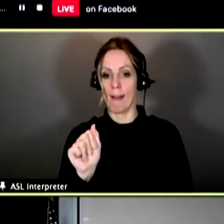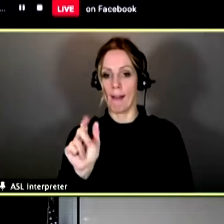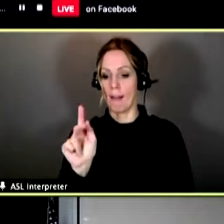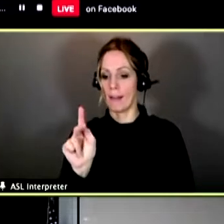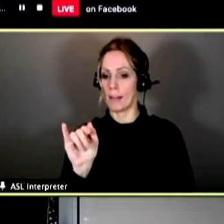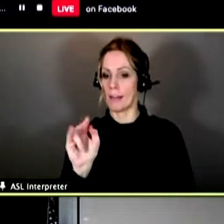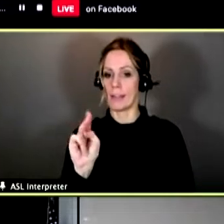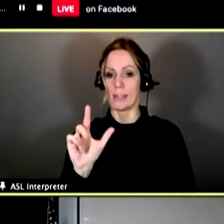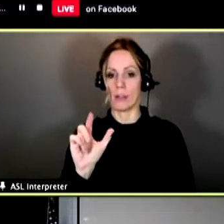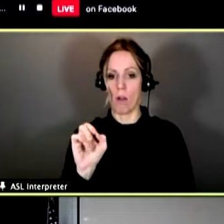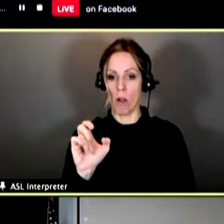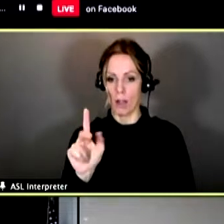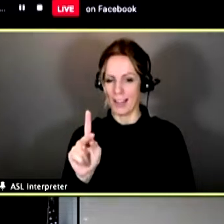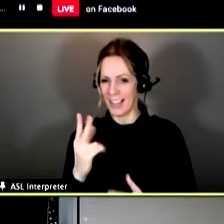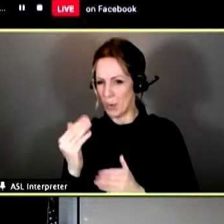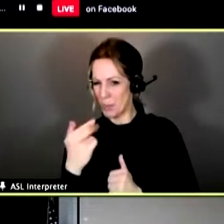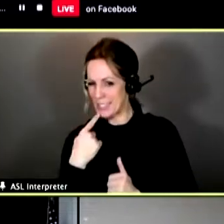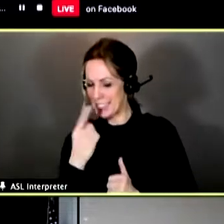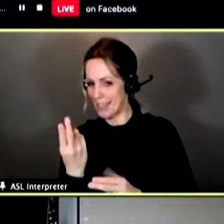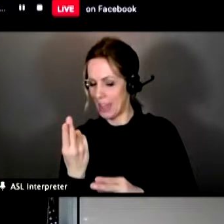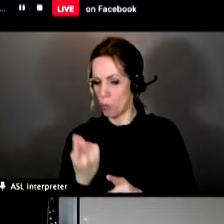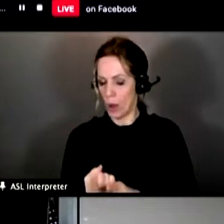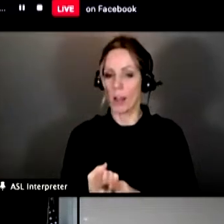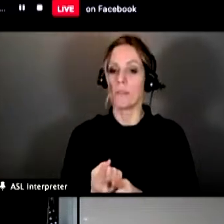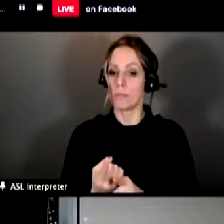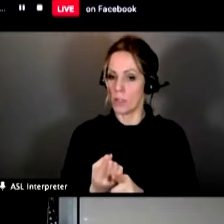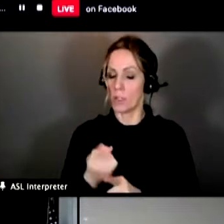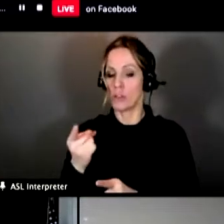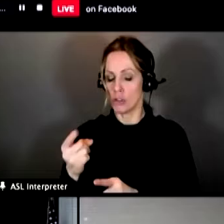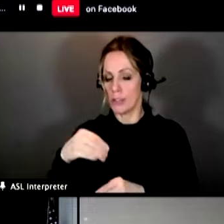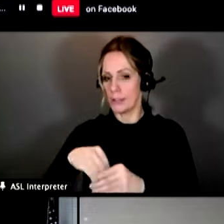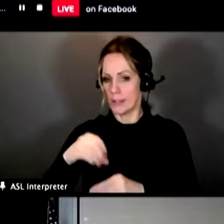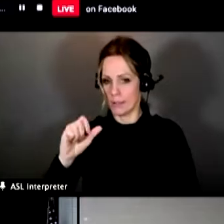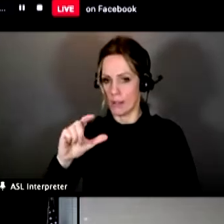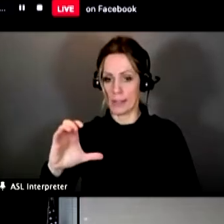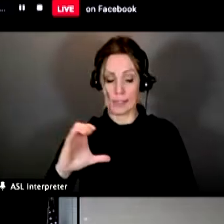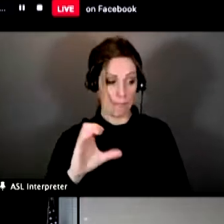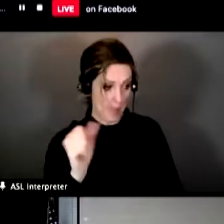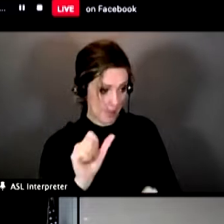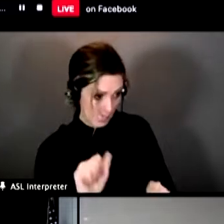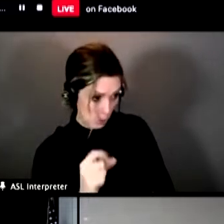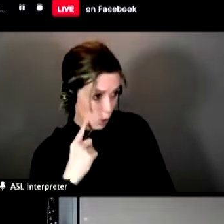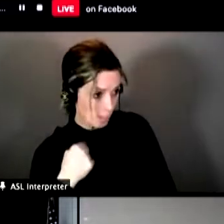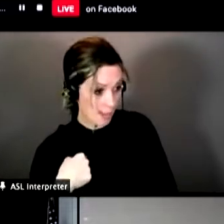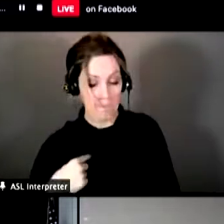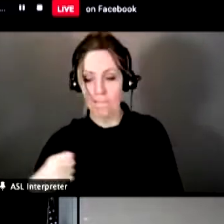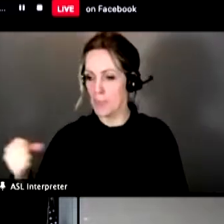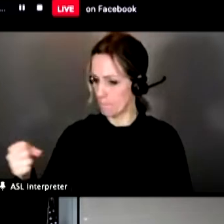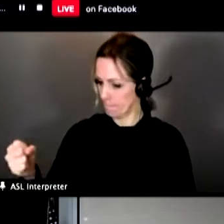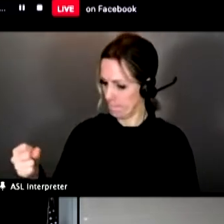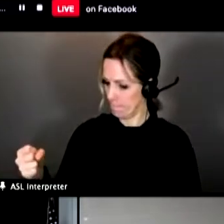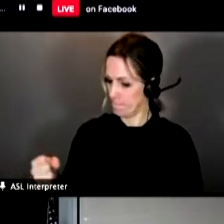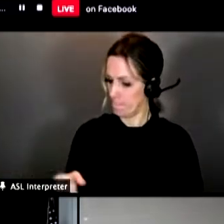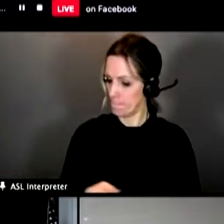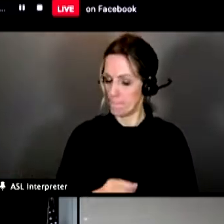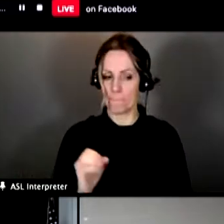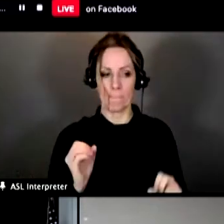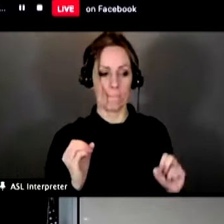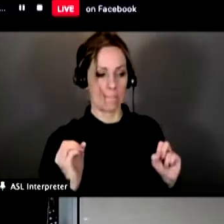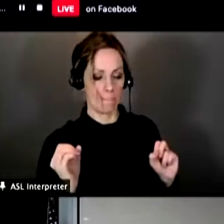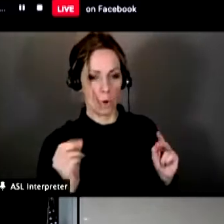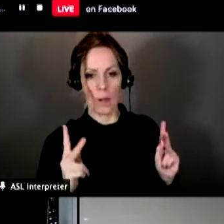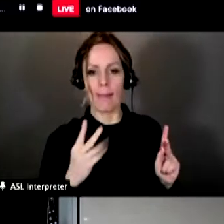in Salt Lake City. Virginia, if you're there, please go ahead. Yes. Can you hear me? Yes, ma'am. Oh, thank